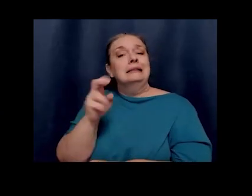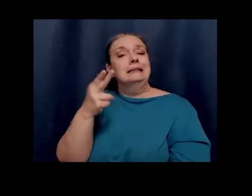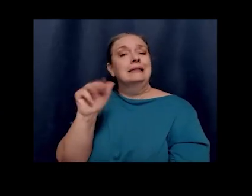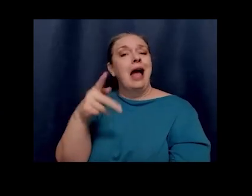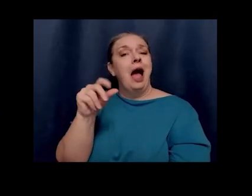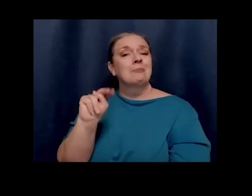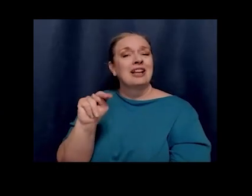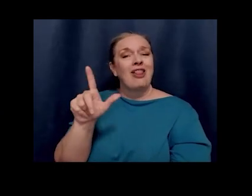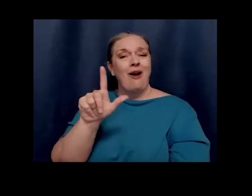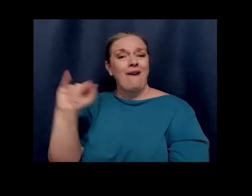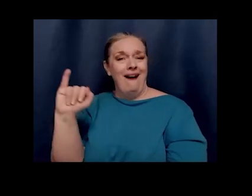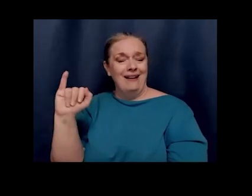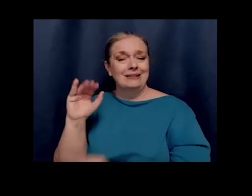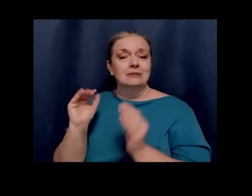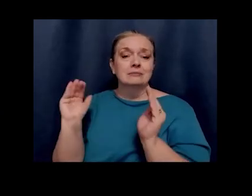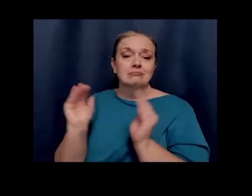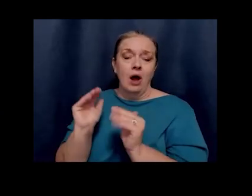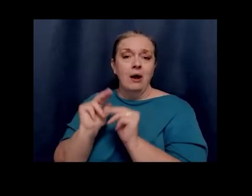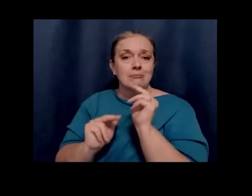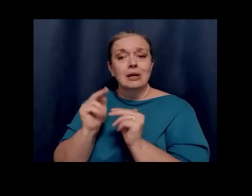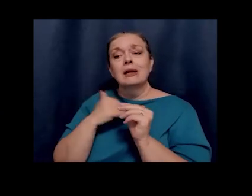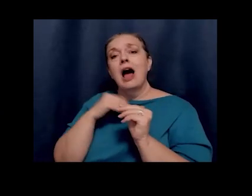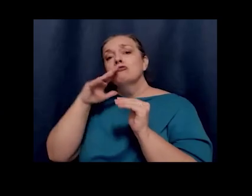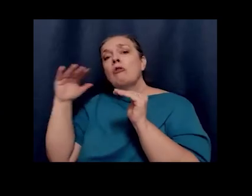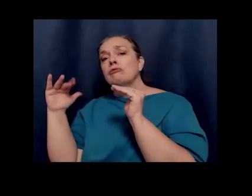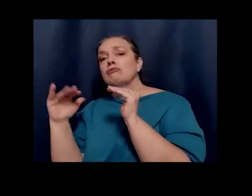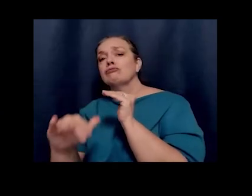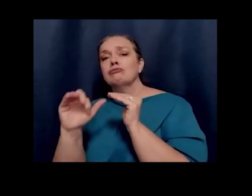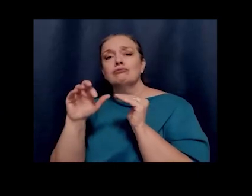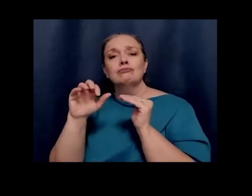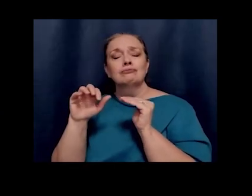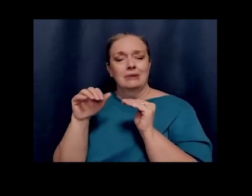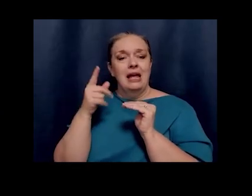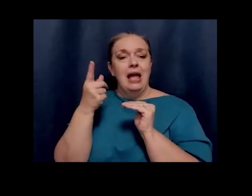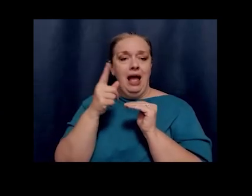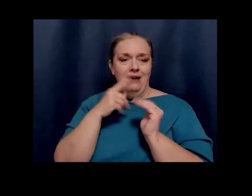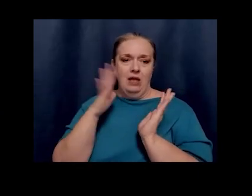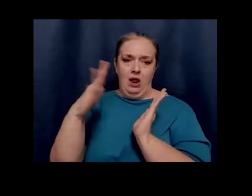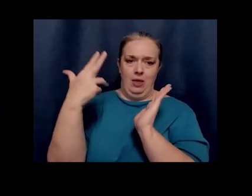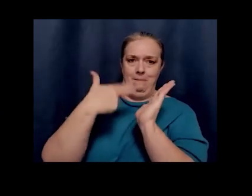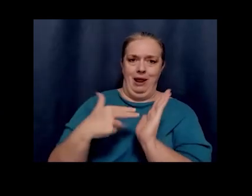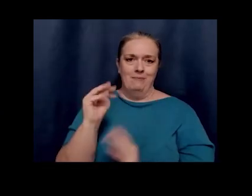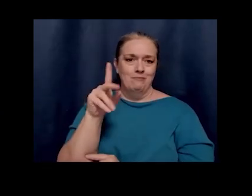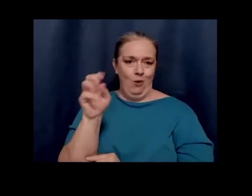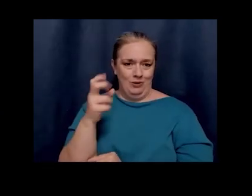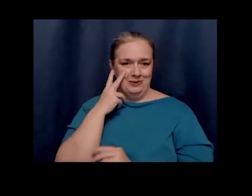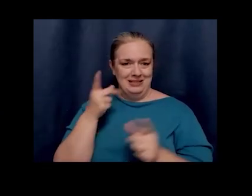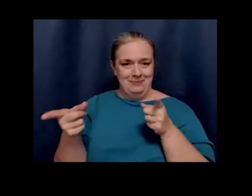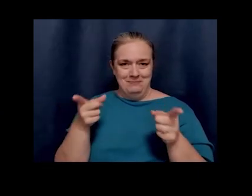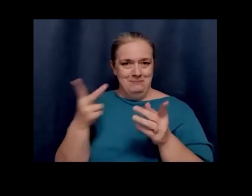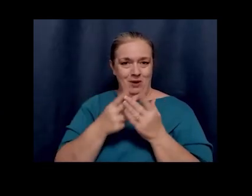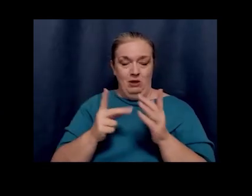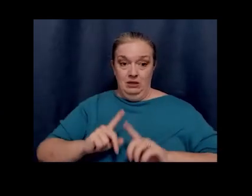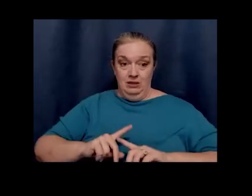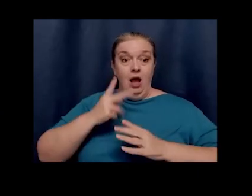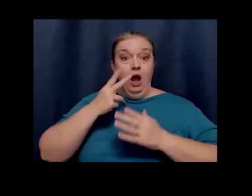an outbuilding which overlooked a saltwater creek. And here they are in their respective painting modes, both very,